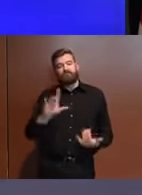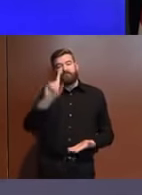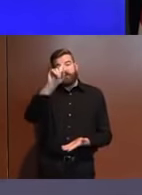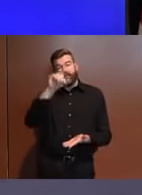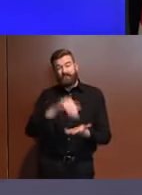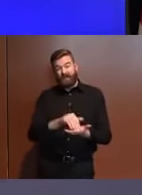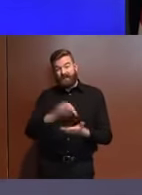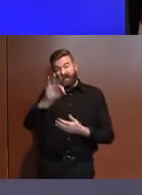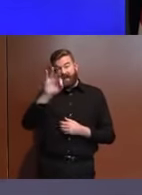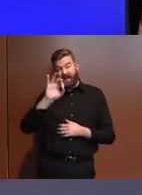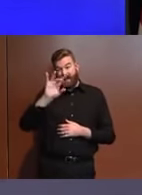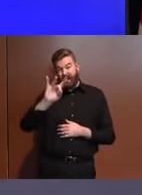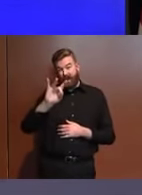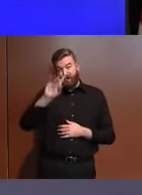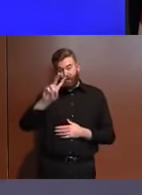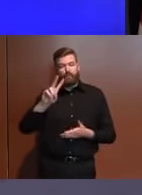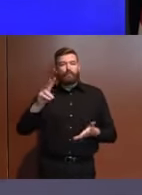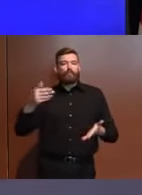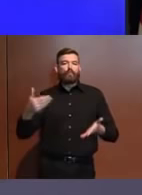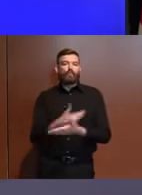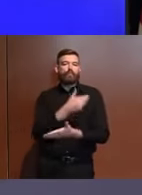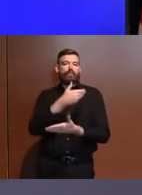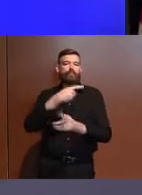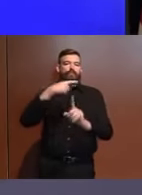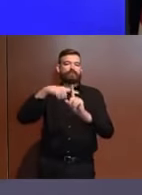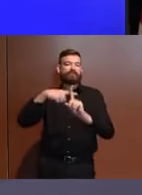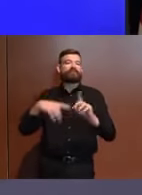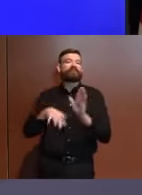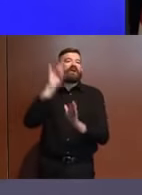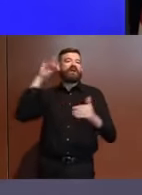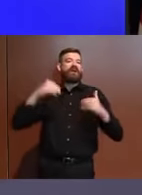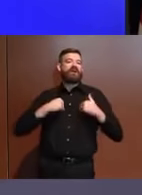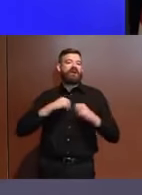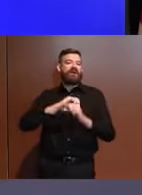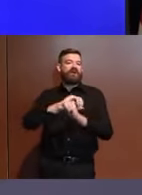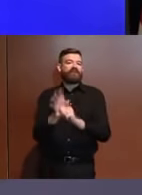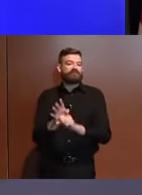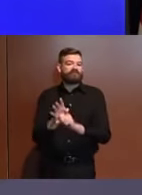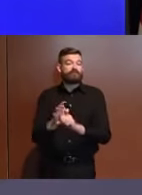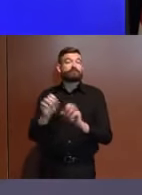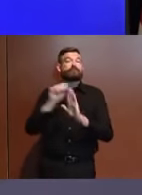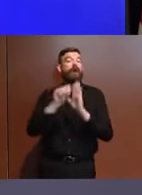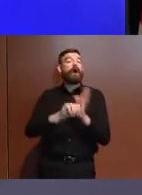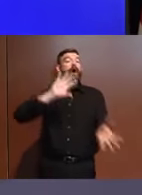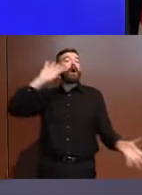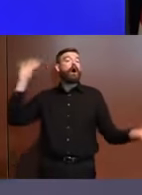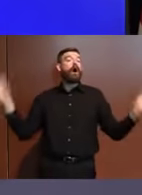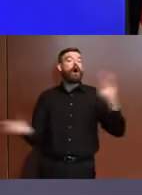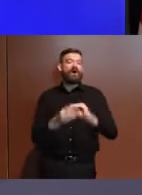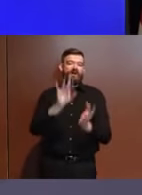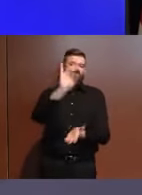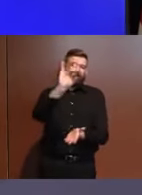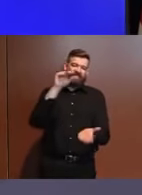1,982 new positive tests, bringing our statewide total to